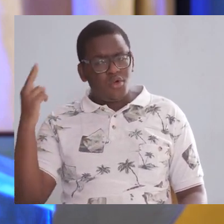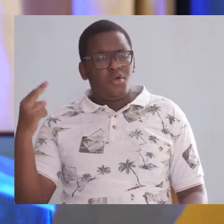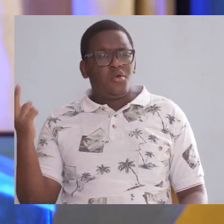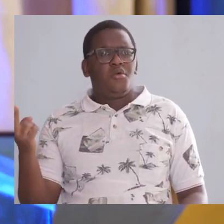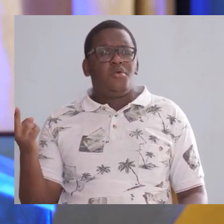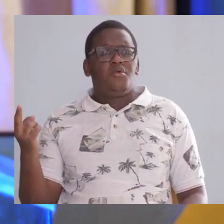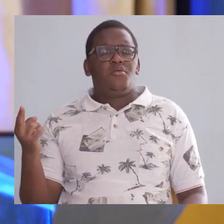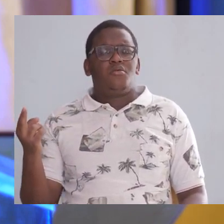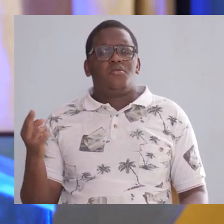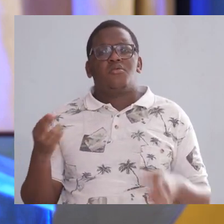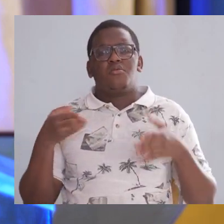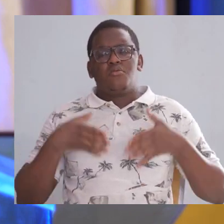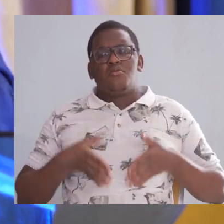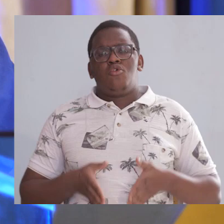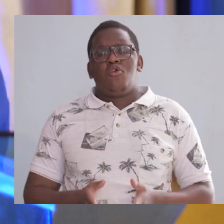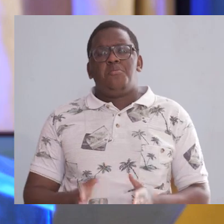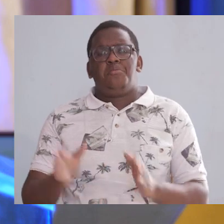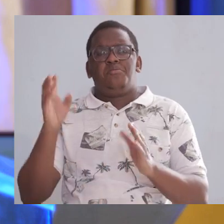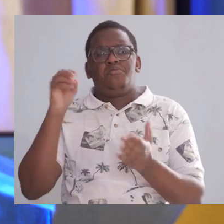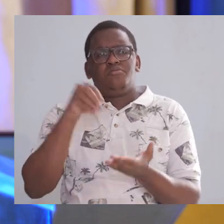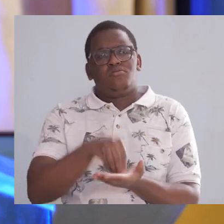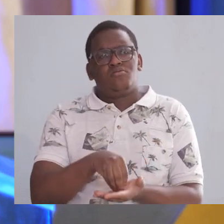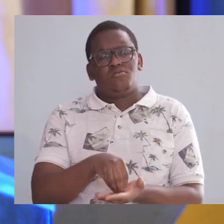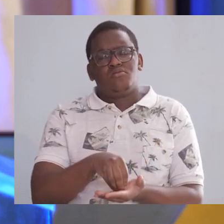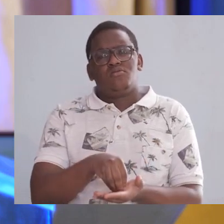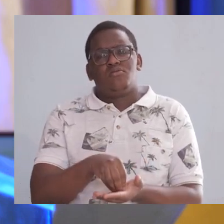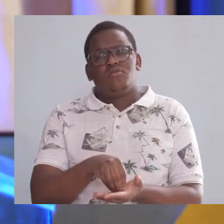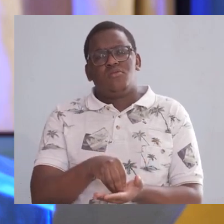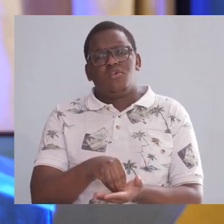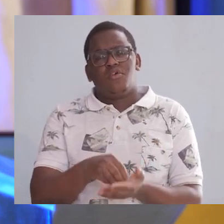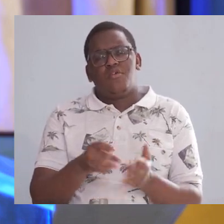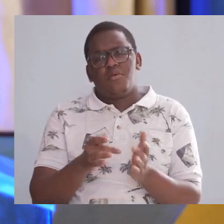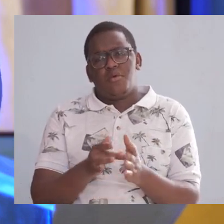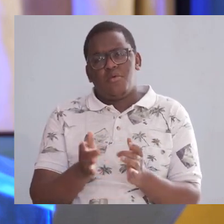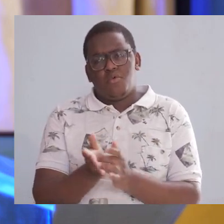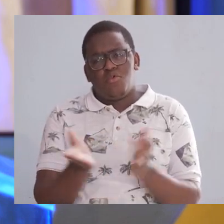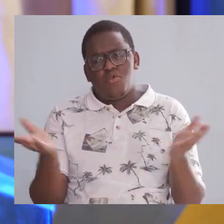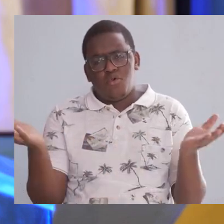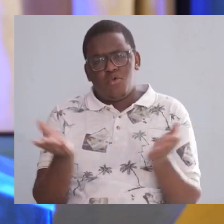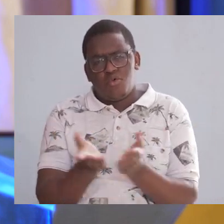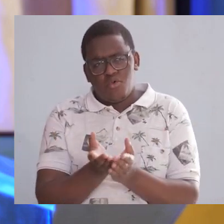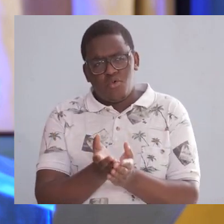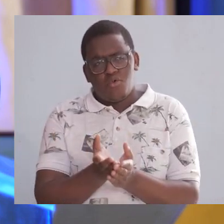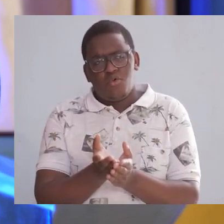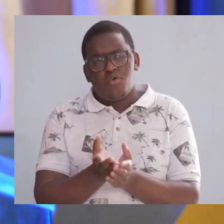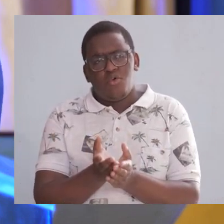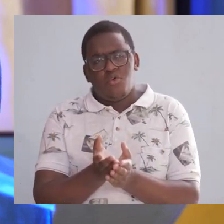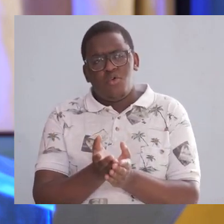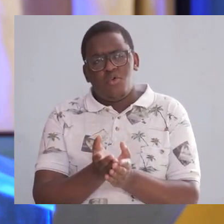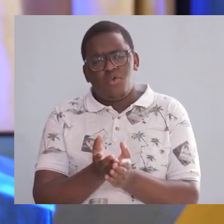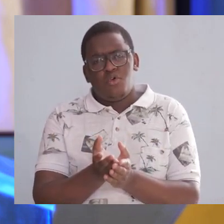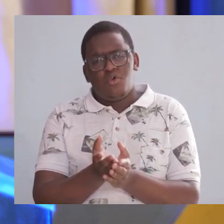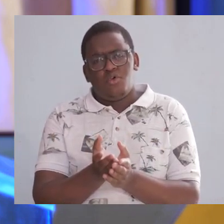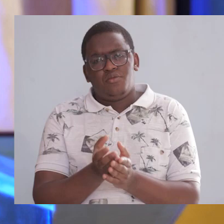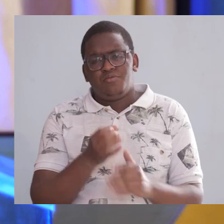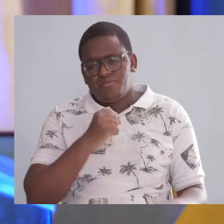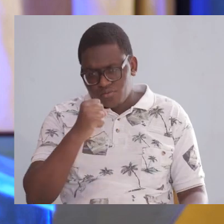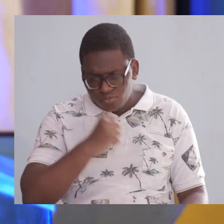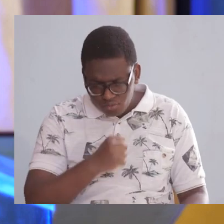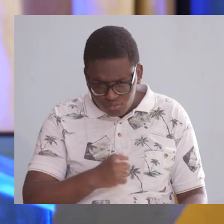when we got born again, there was the East Africa Revival Movement, and those old men used to give us